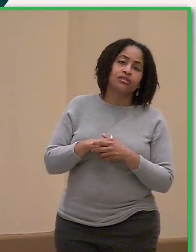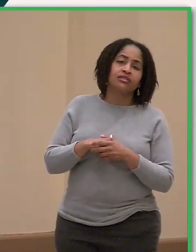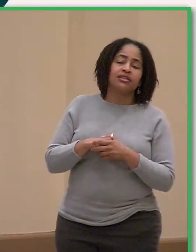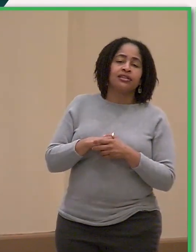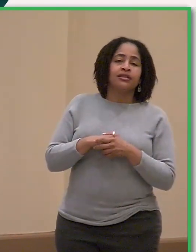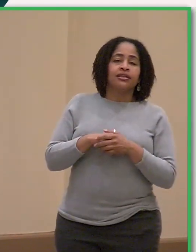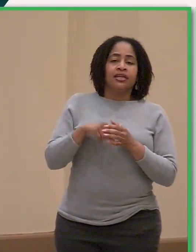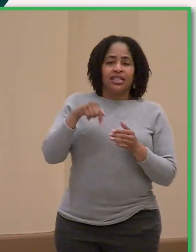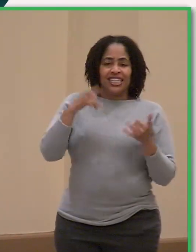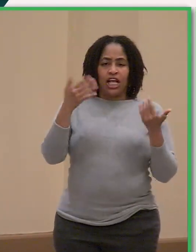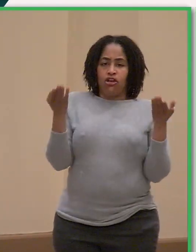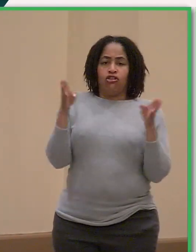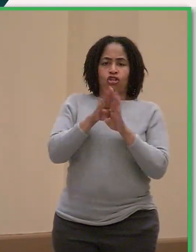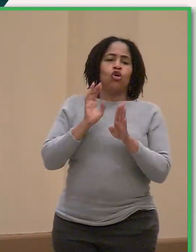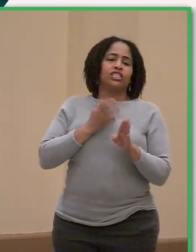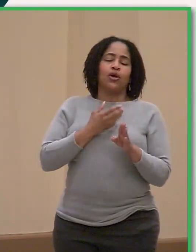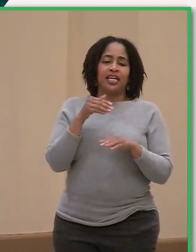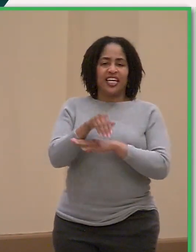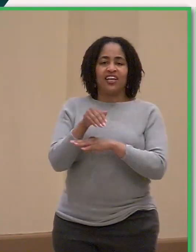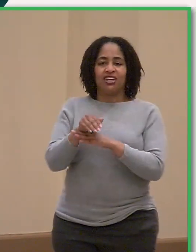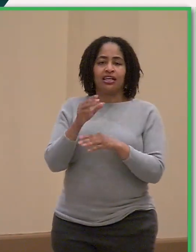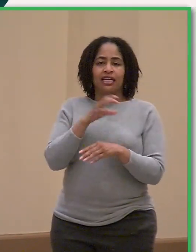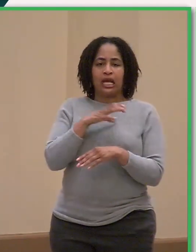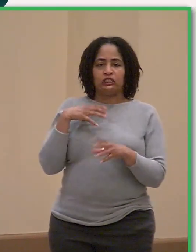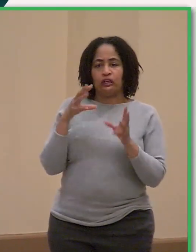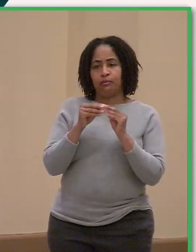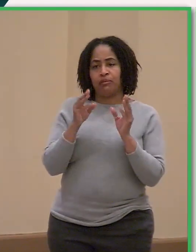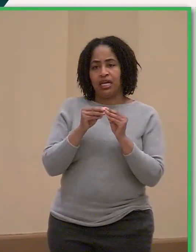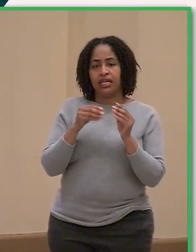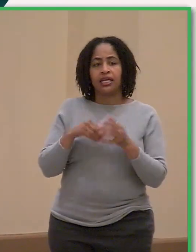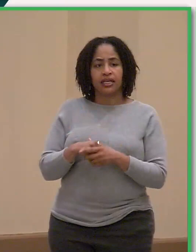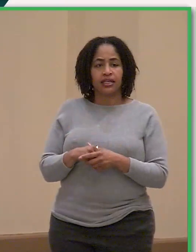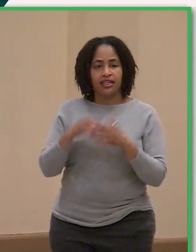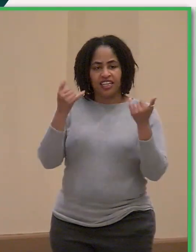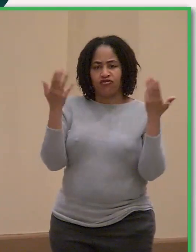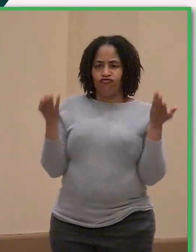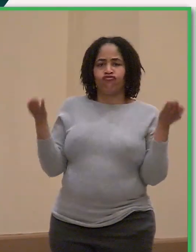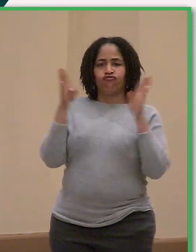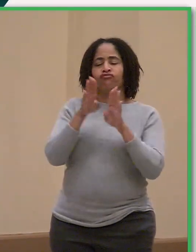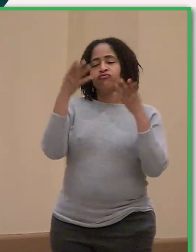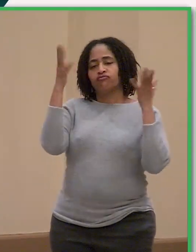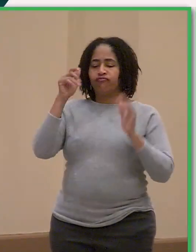this will now conclude our evening council meeting. This meeting now will stand adjourned.